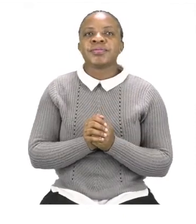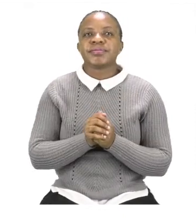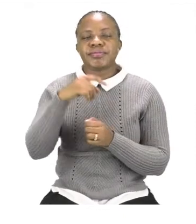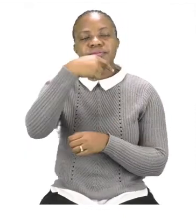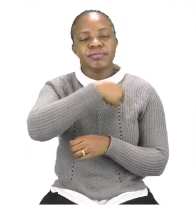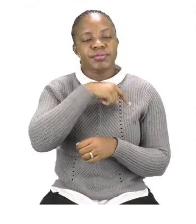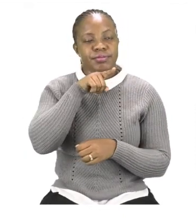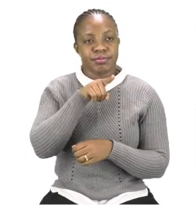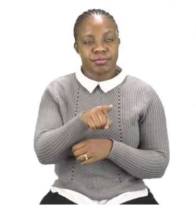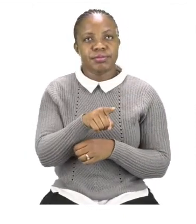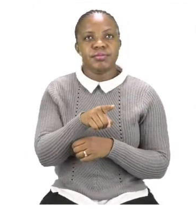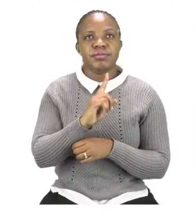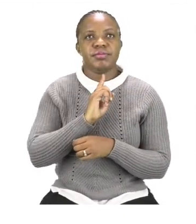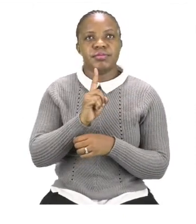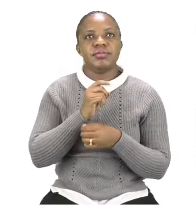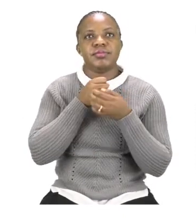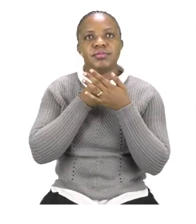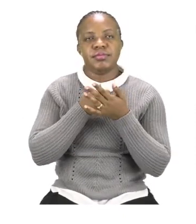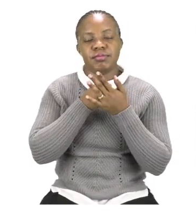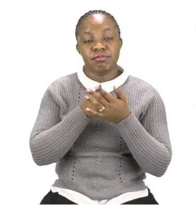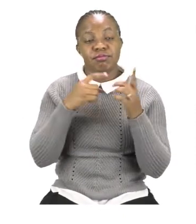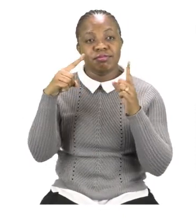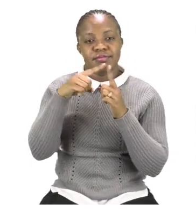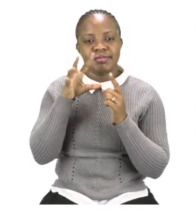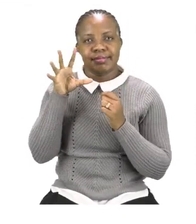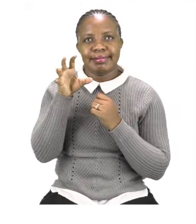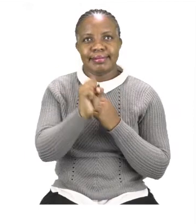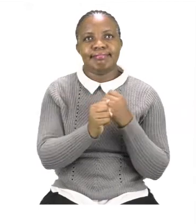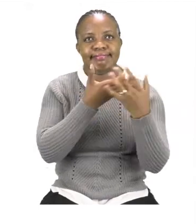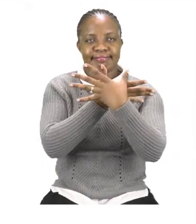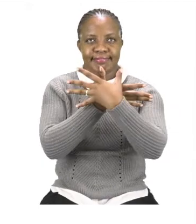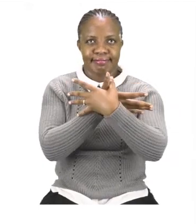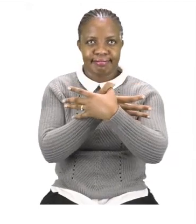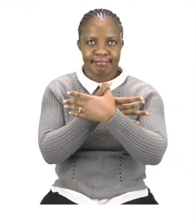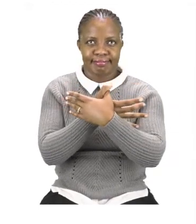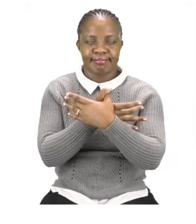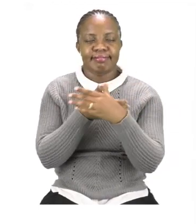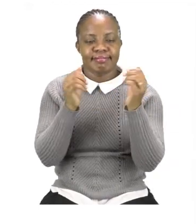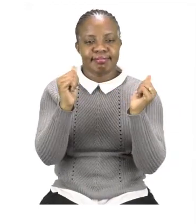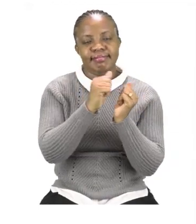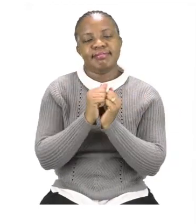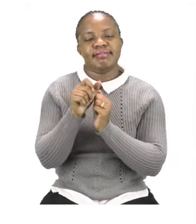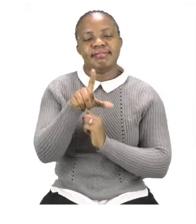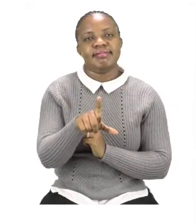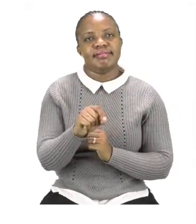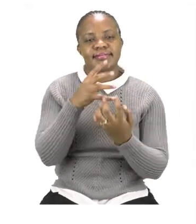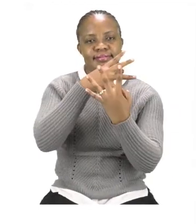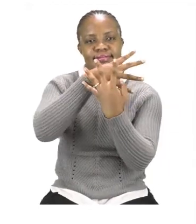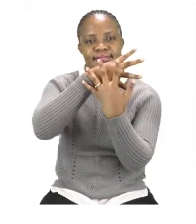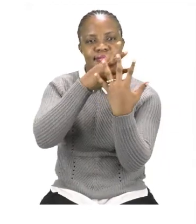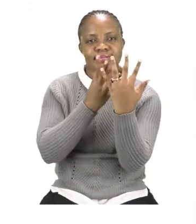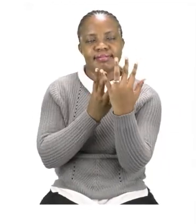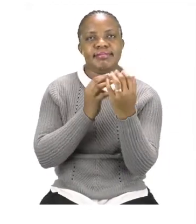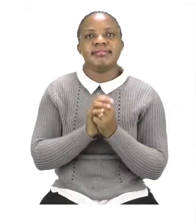is trying to catch the butterfly with the net.